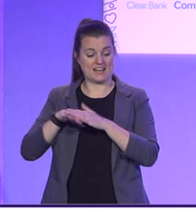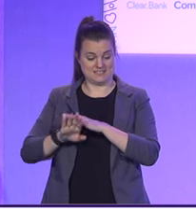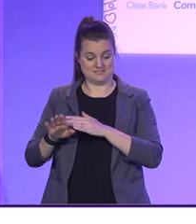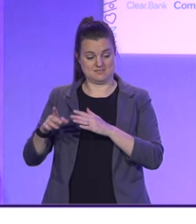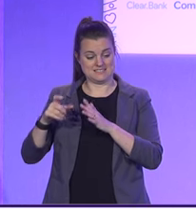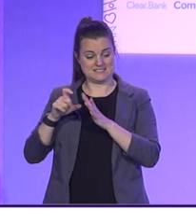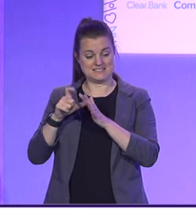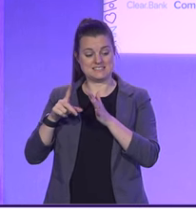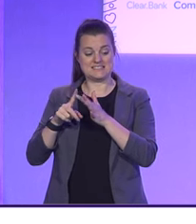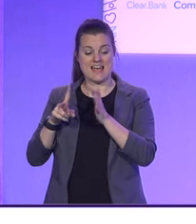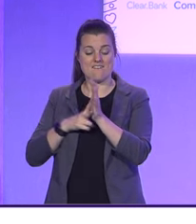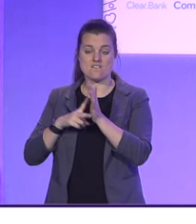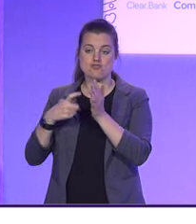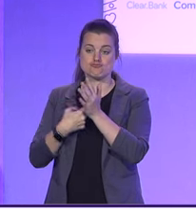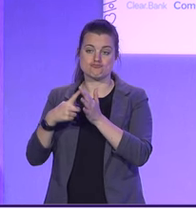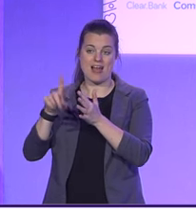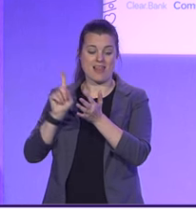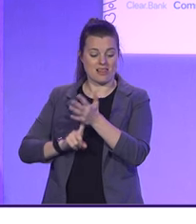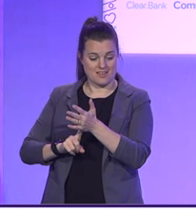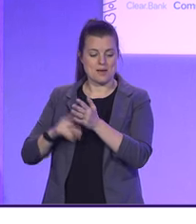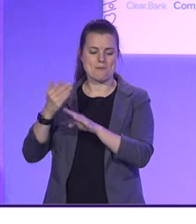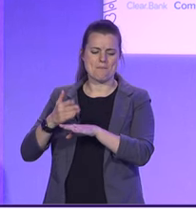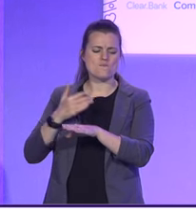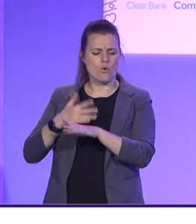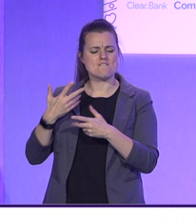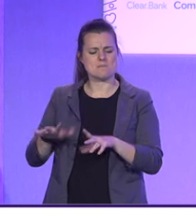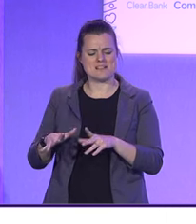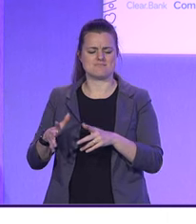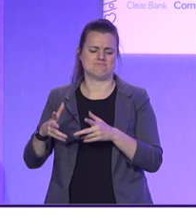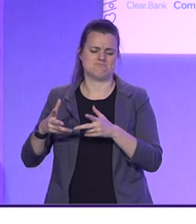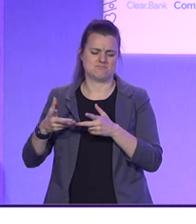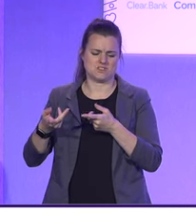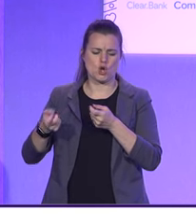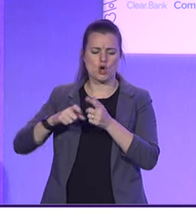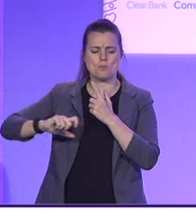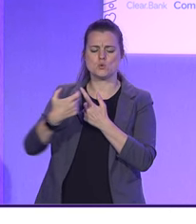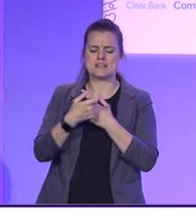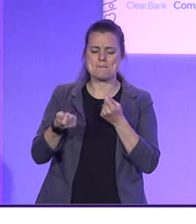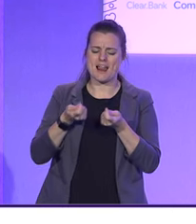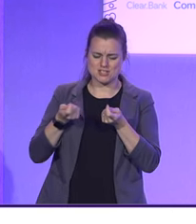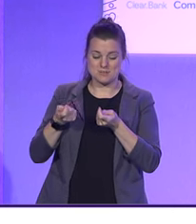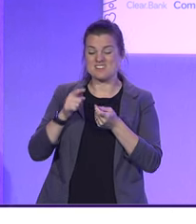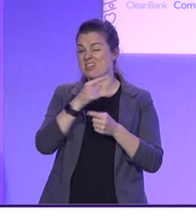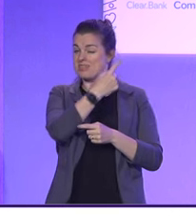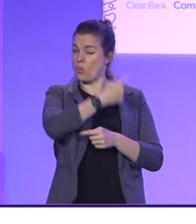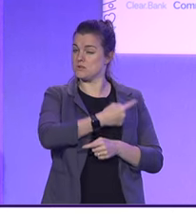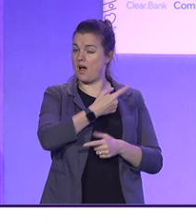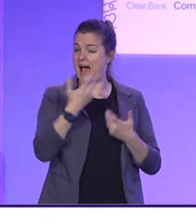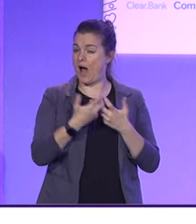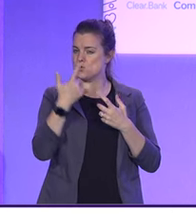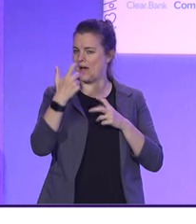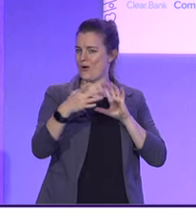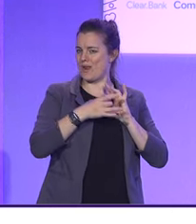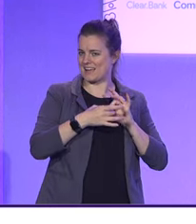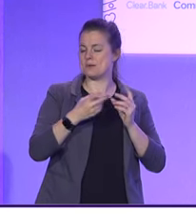And like in past, I've done community management, and here are my socials where we can connect with me. So before